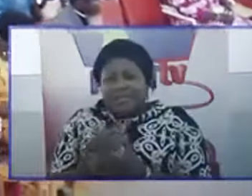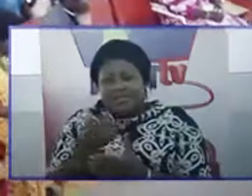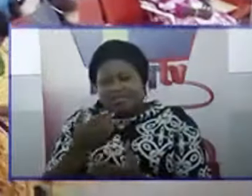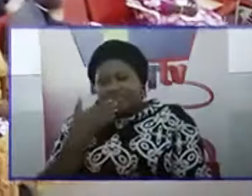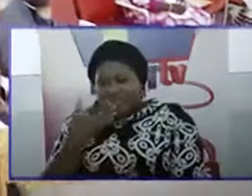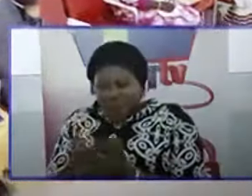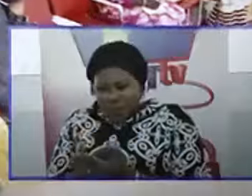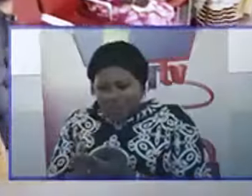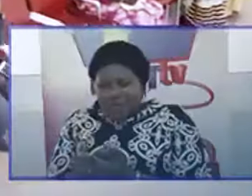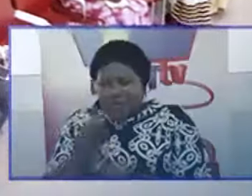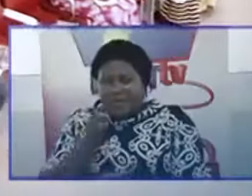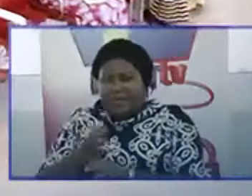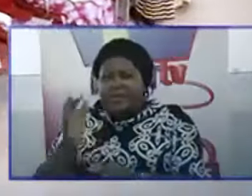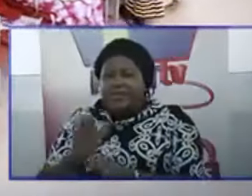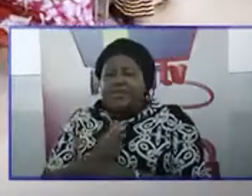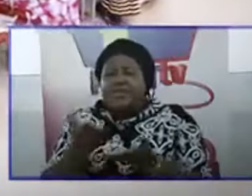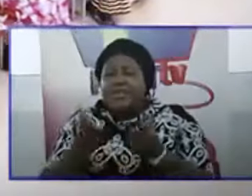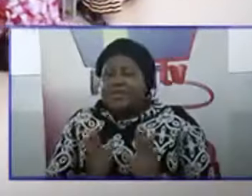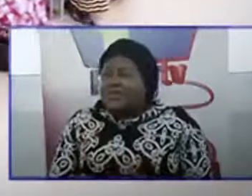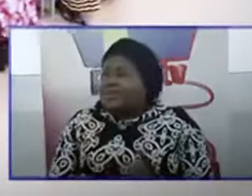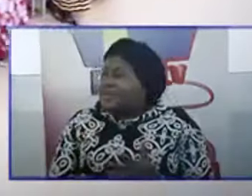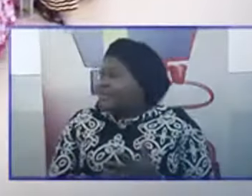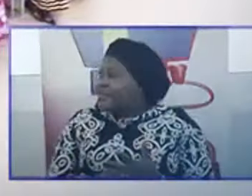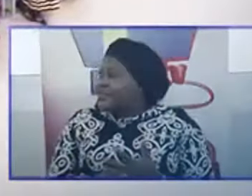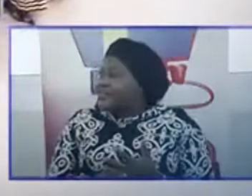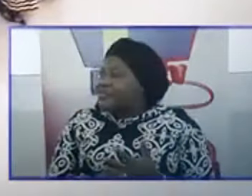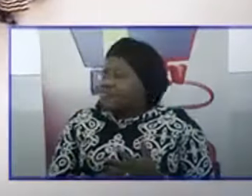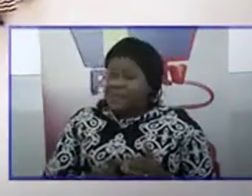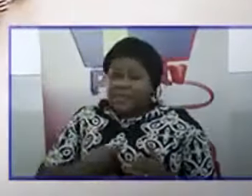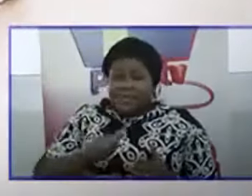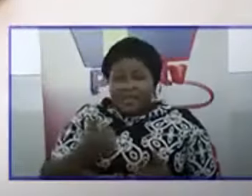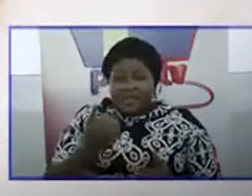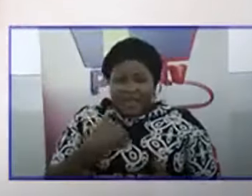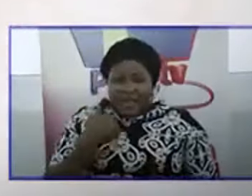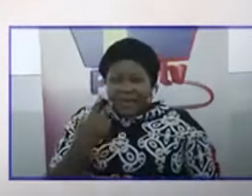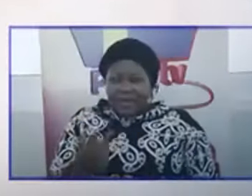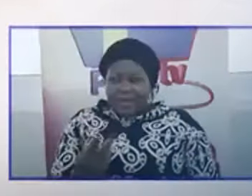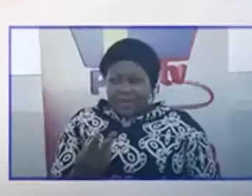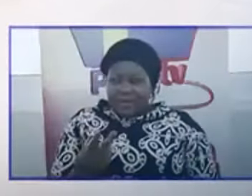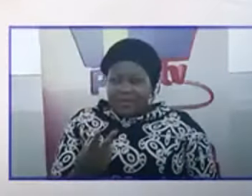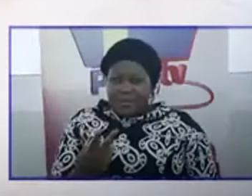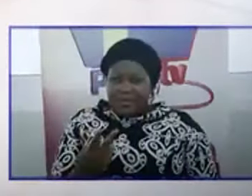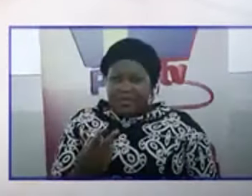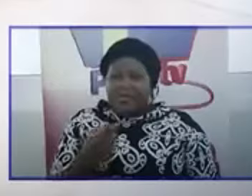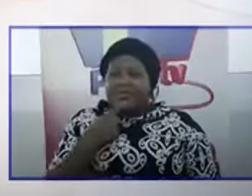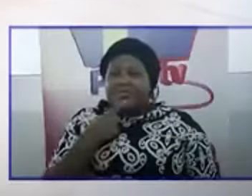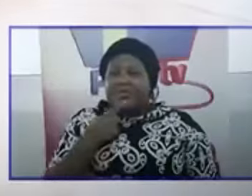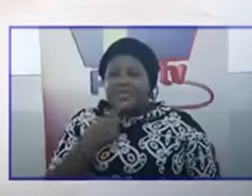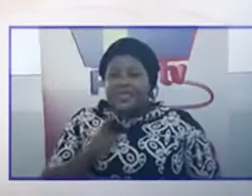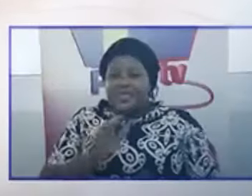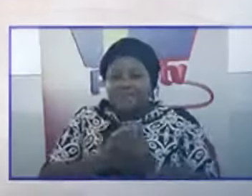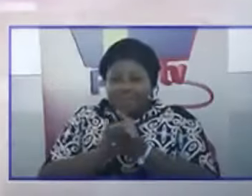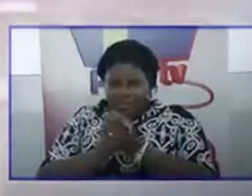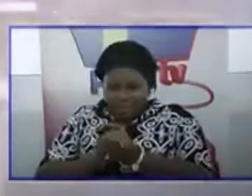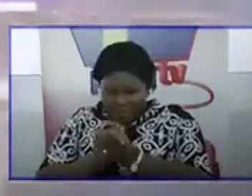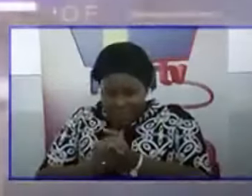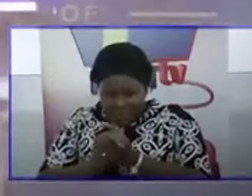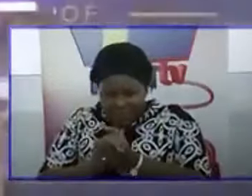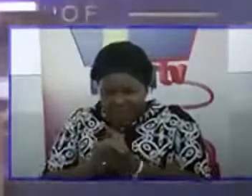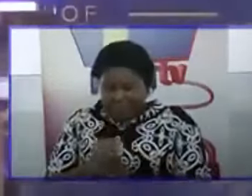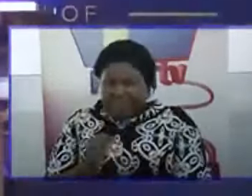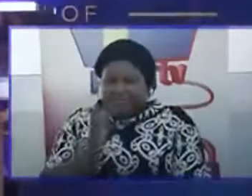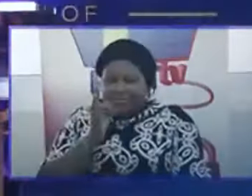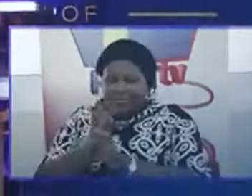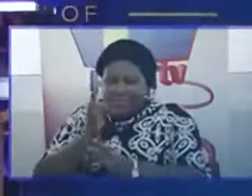servant. Then the one who had two said, I have gained two more. He said, well done, good and